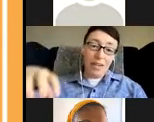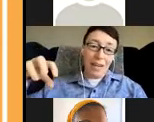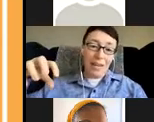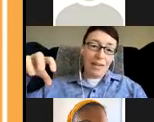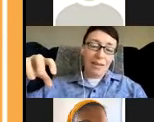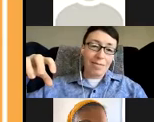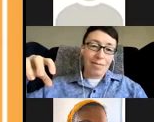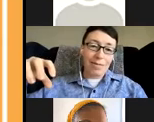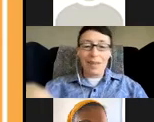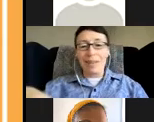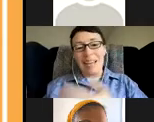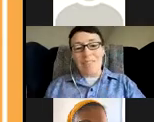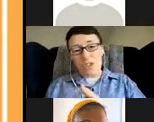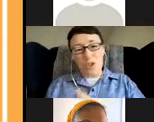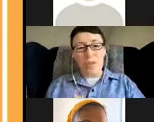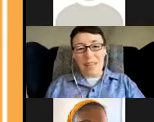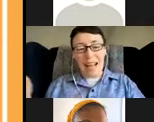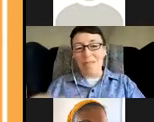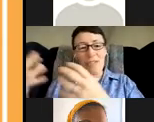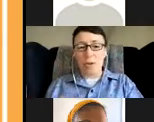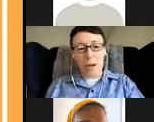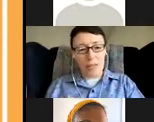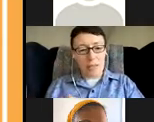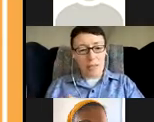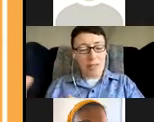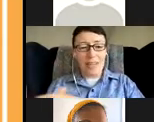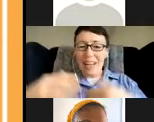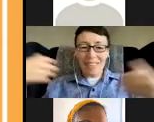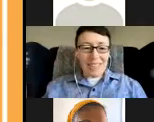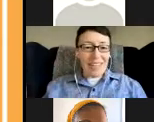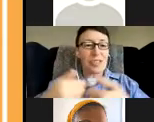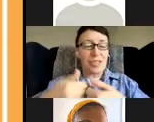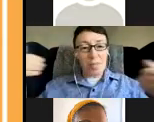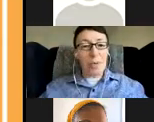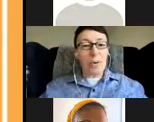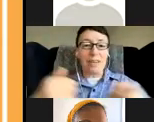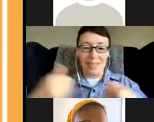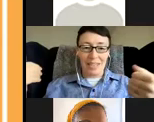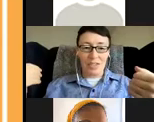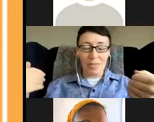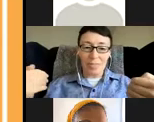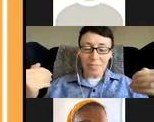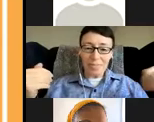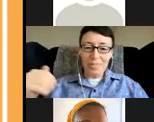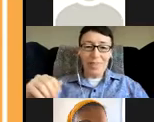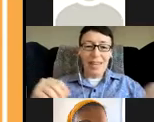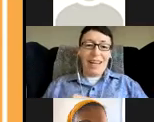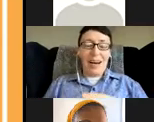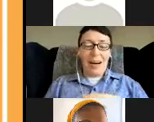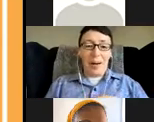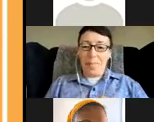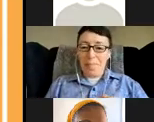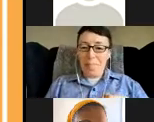of funding, they have to show that they have certain policies. I think that's just an important distinction.